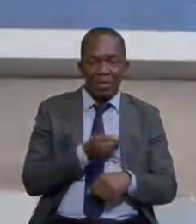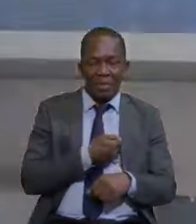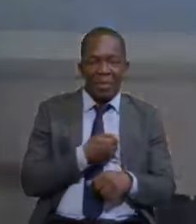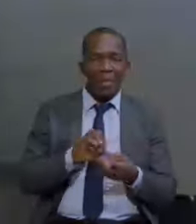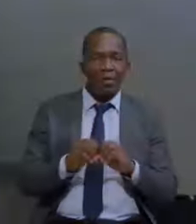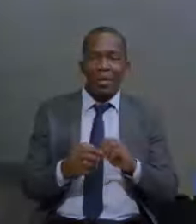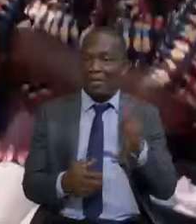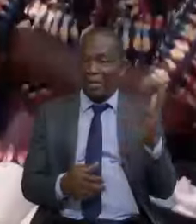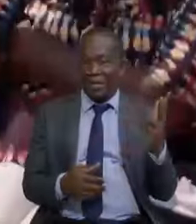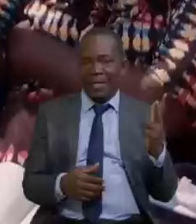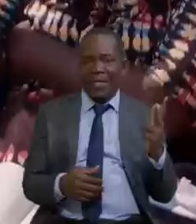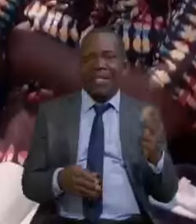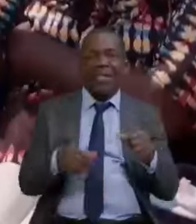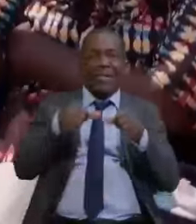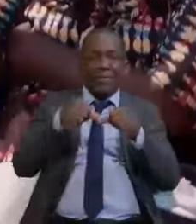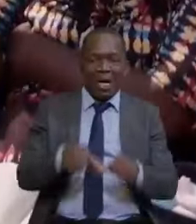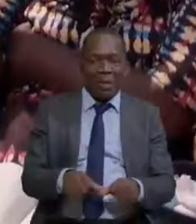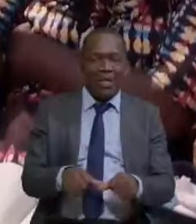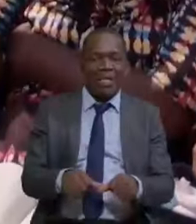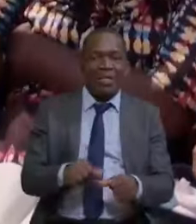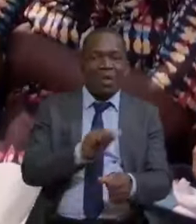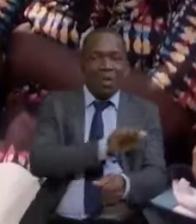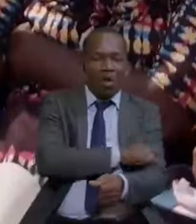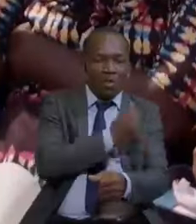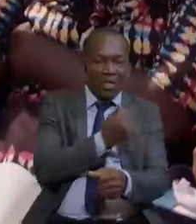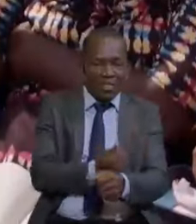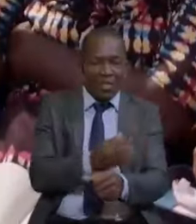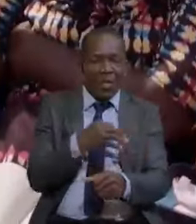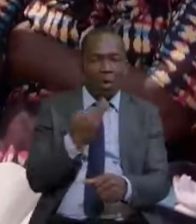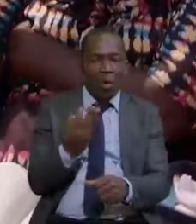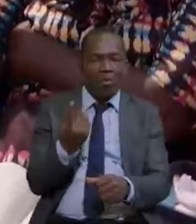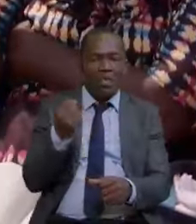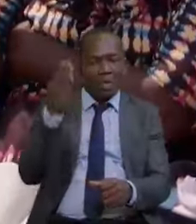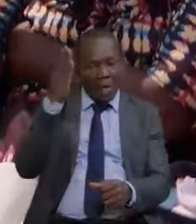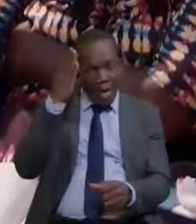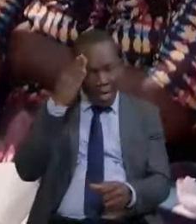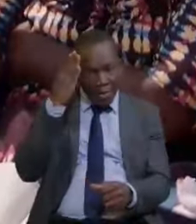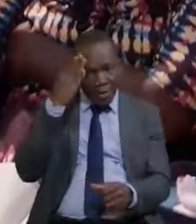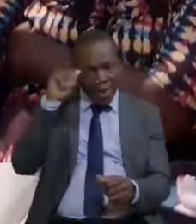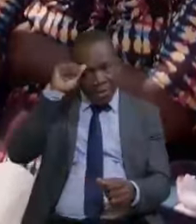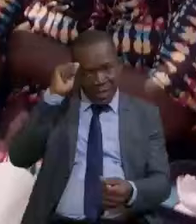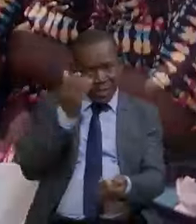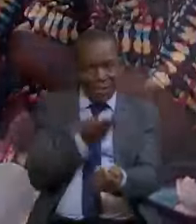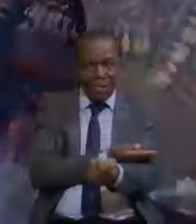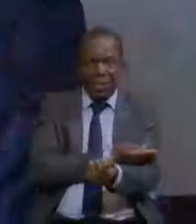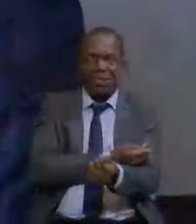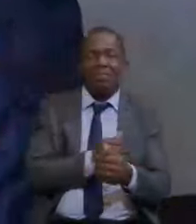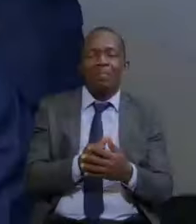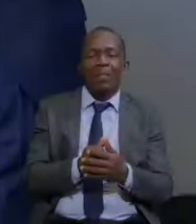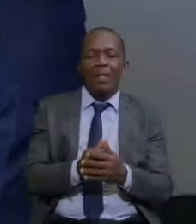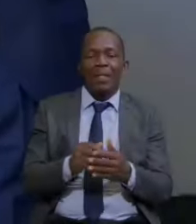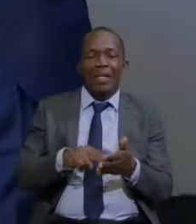authority, he even authorizes us that what he did we will do. And where